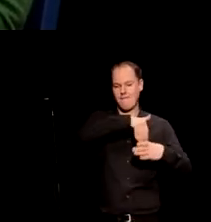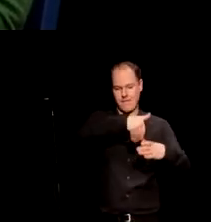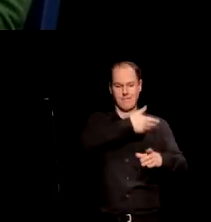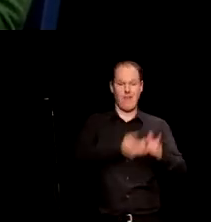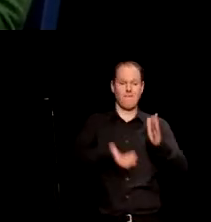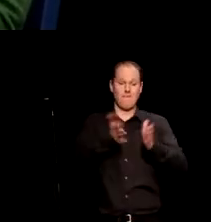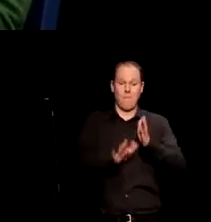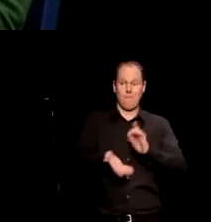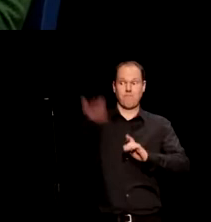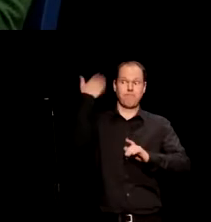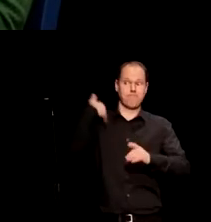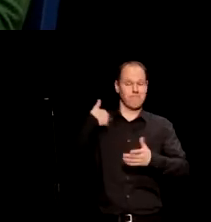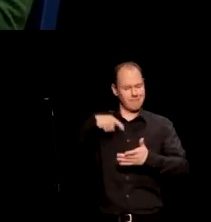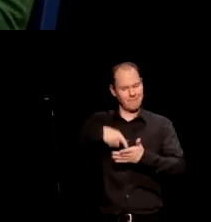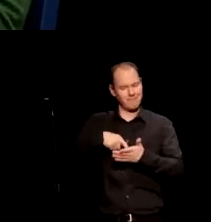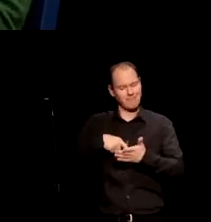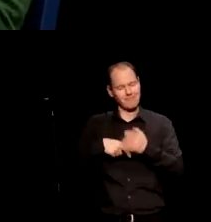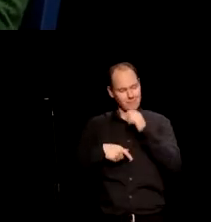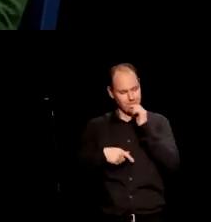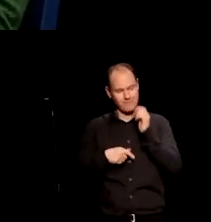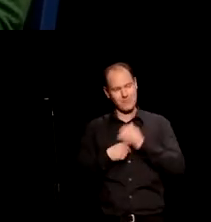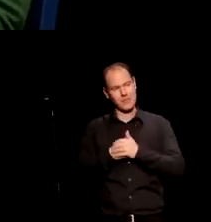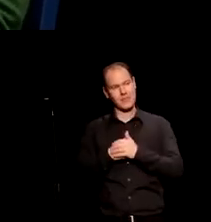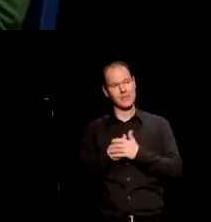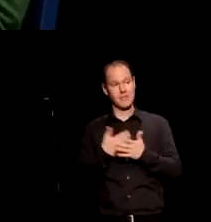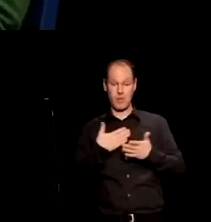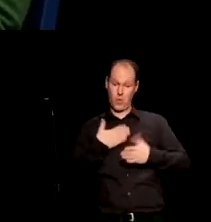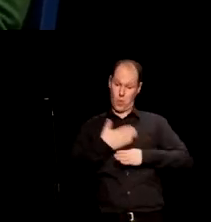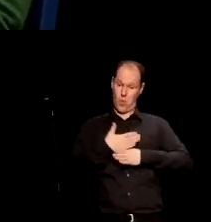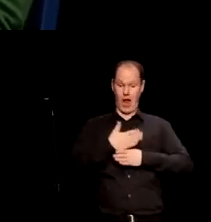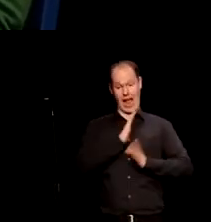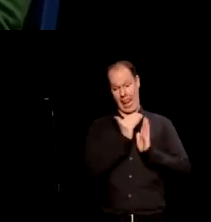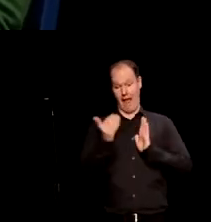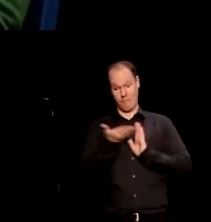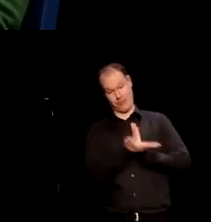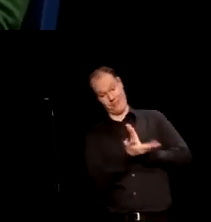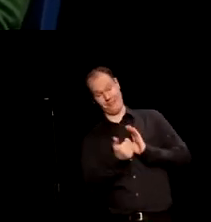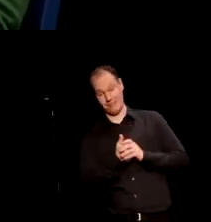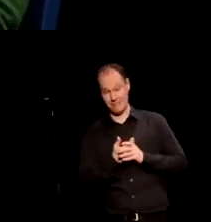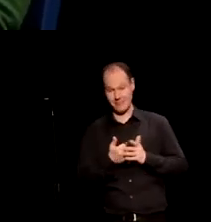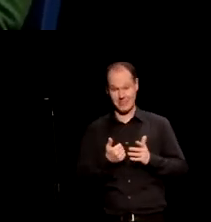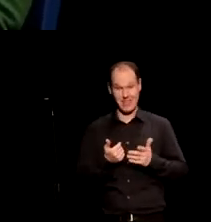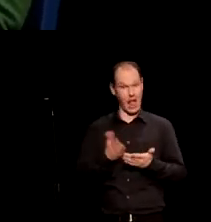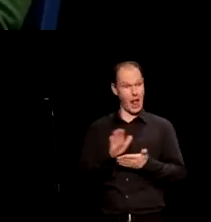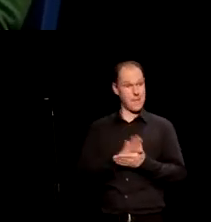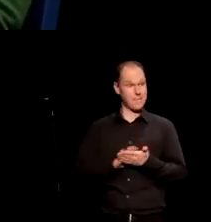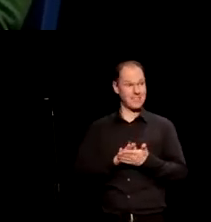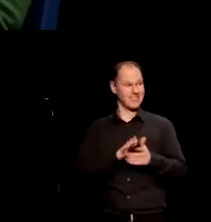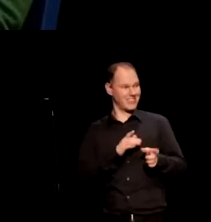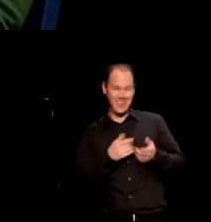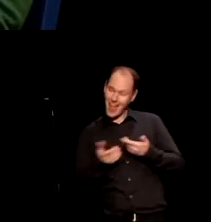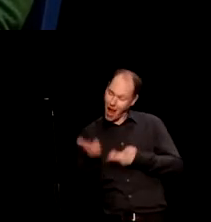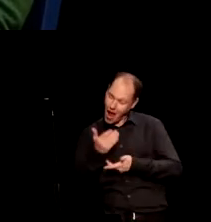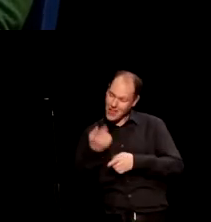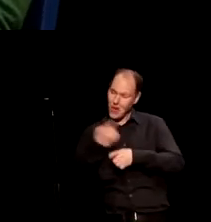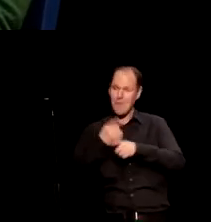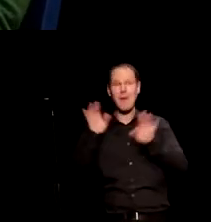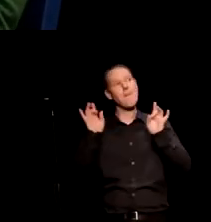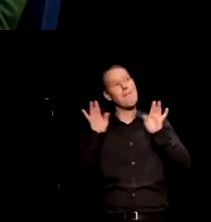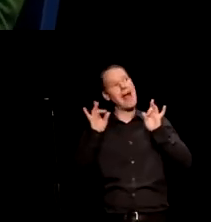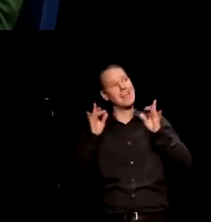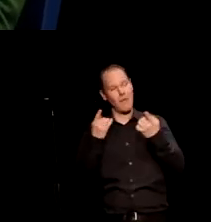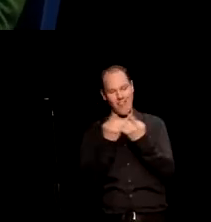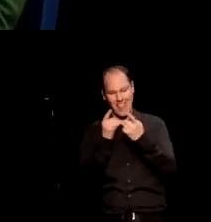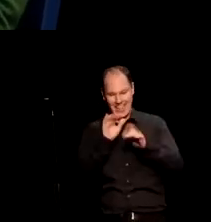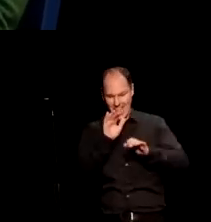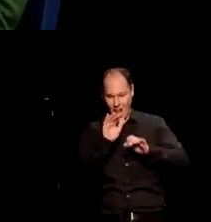sure. But I, as somebody who works in a library, I have to say, you know, your account of the magic of touching materials